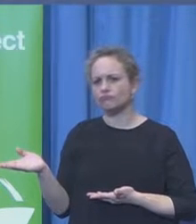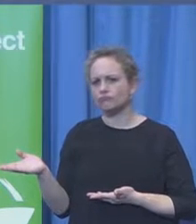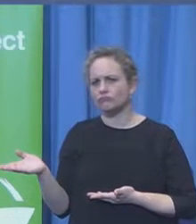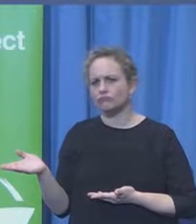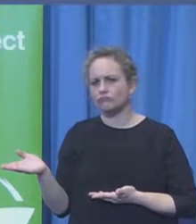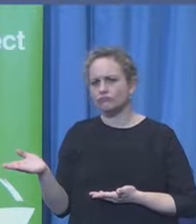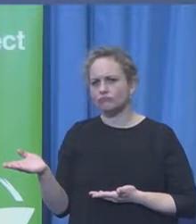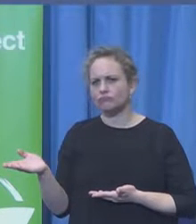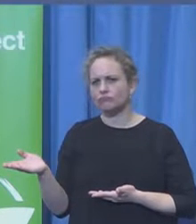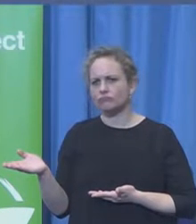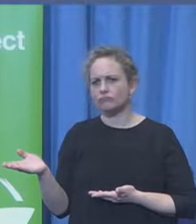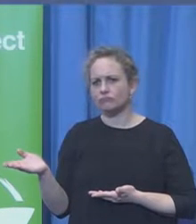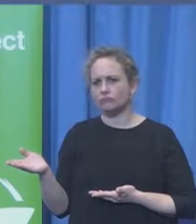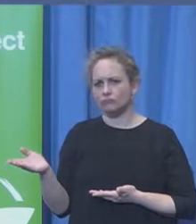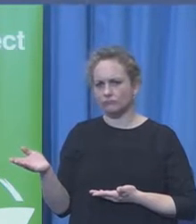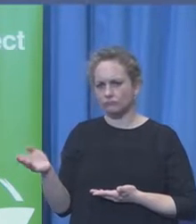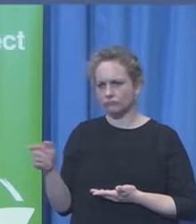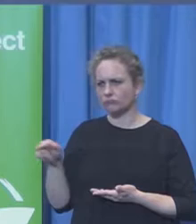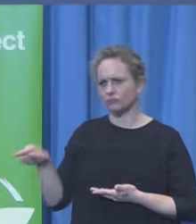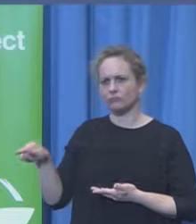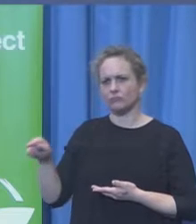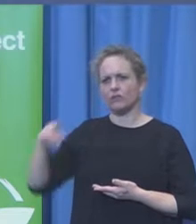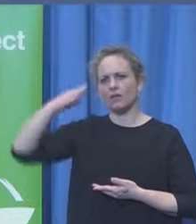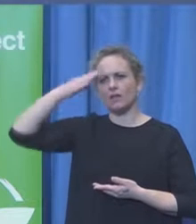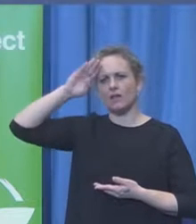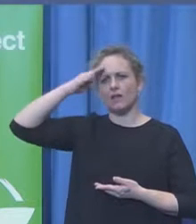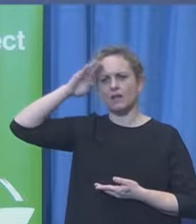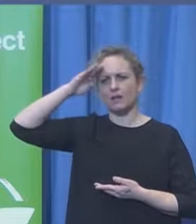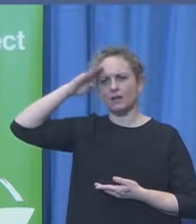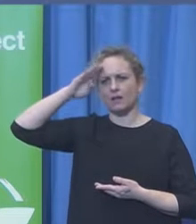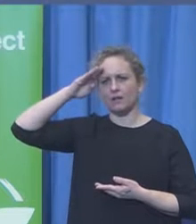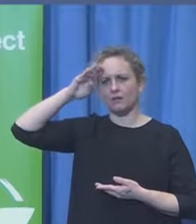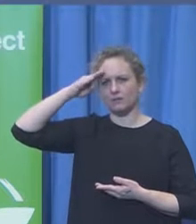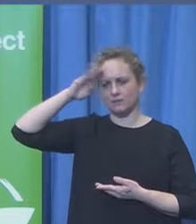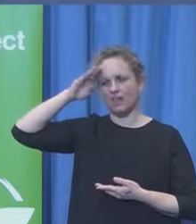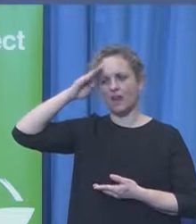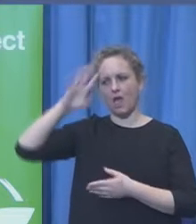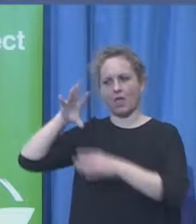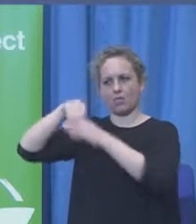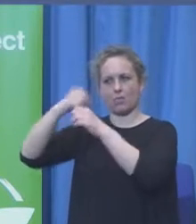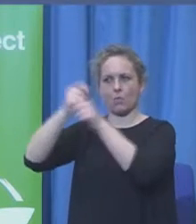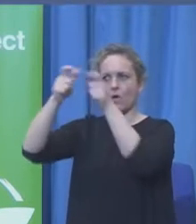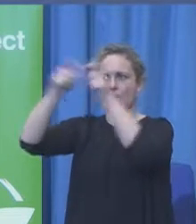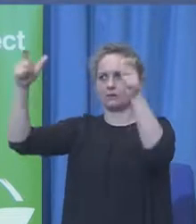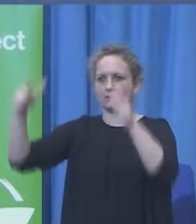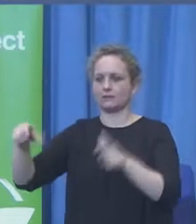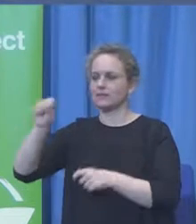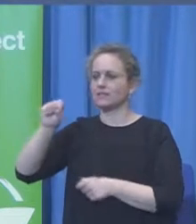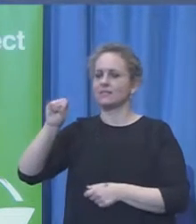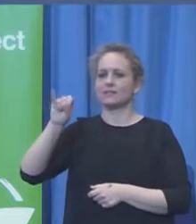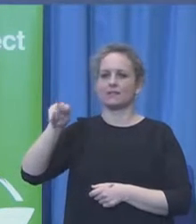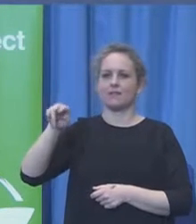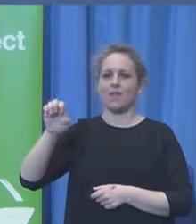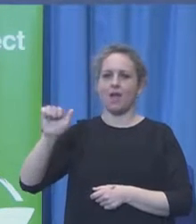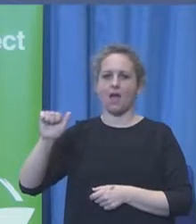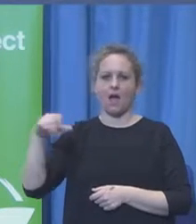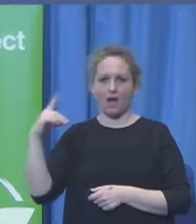know, has undergone a very deep recession with an unemployment rate that rose to